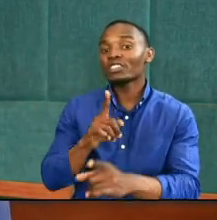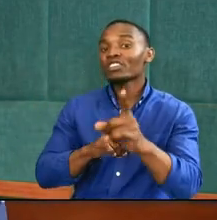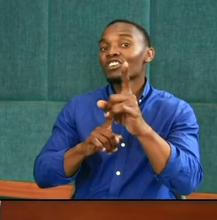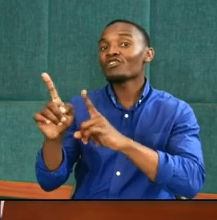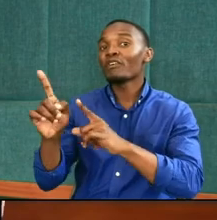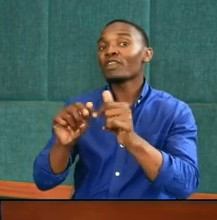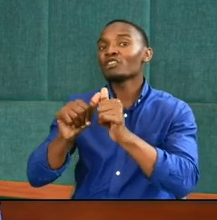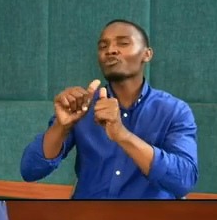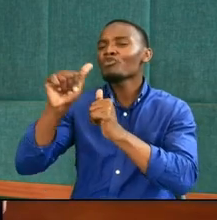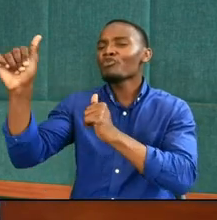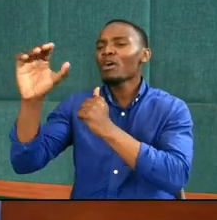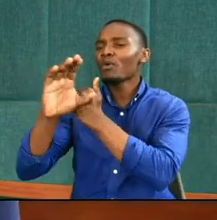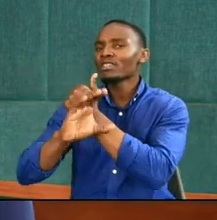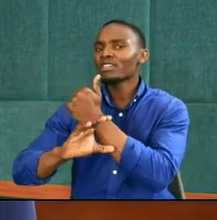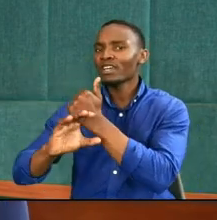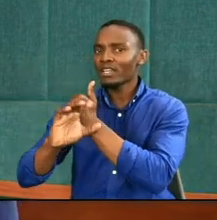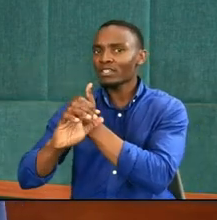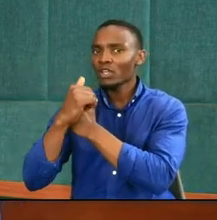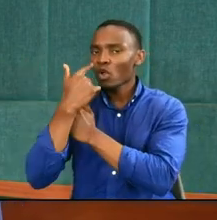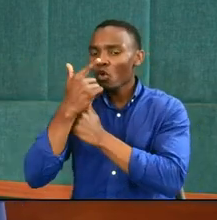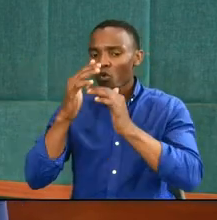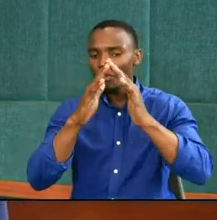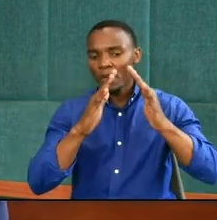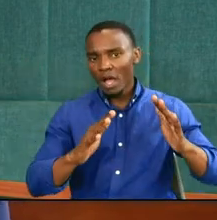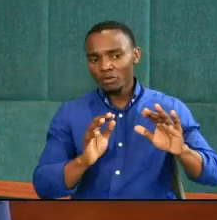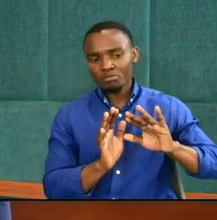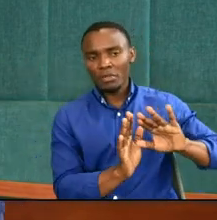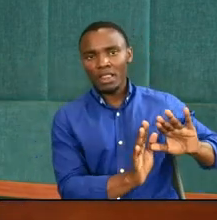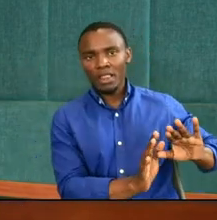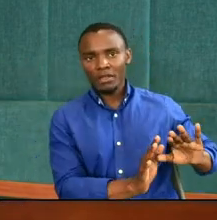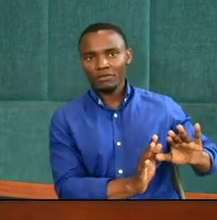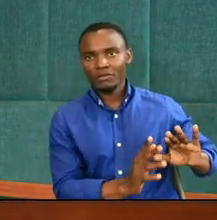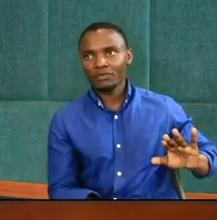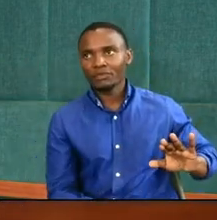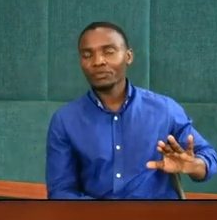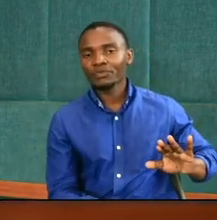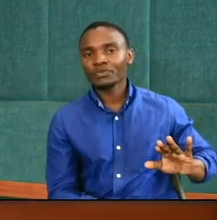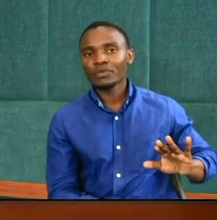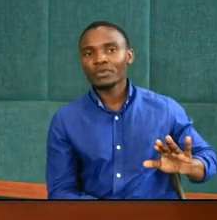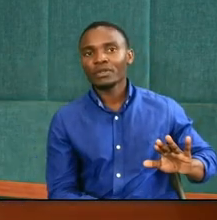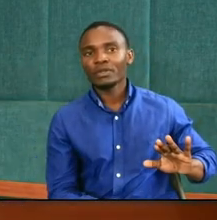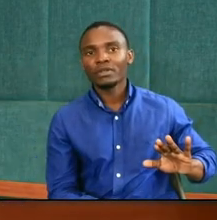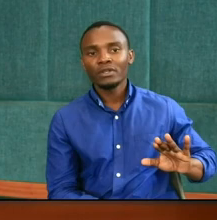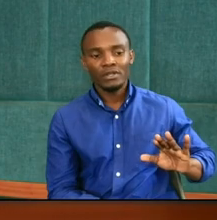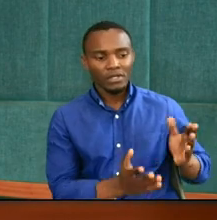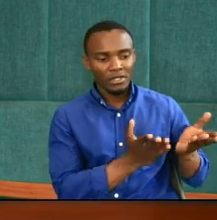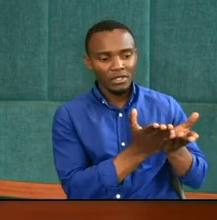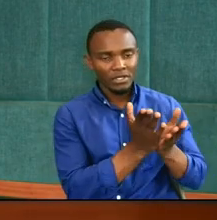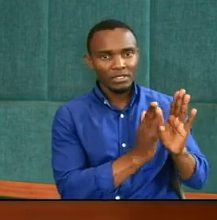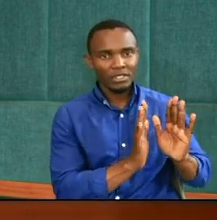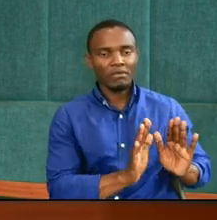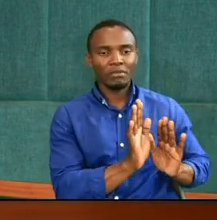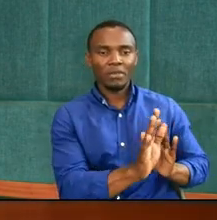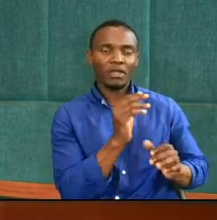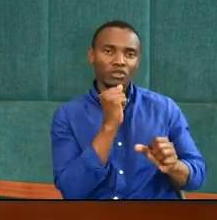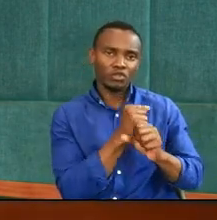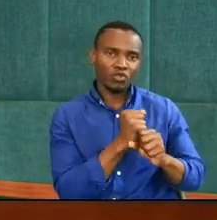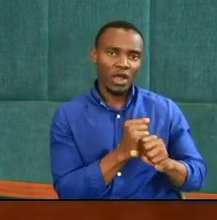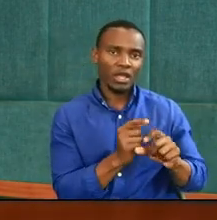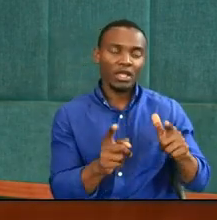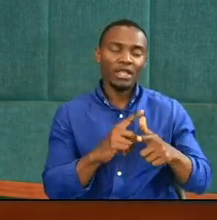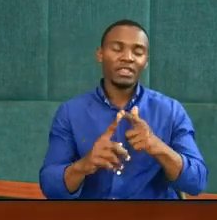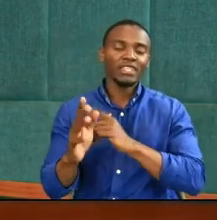far country, left his house, right, to the servants to do their work, and to